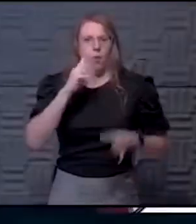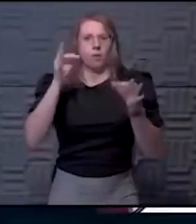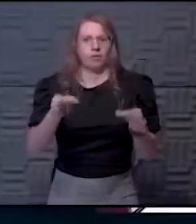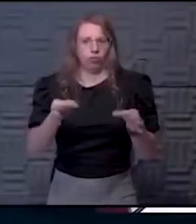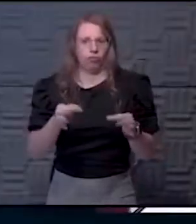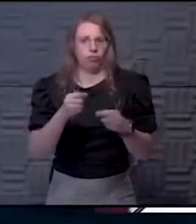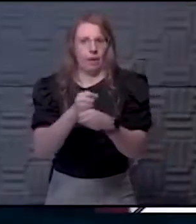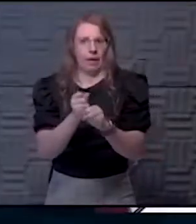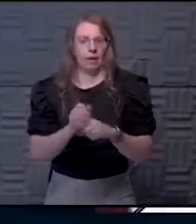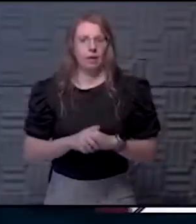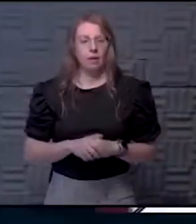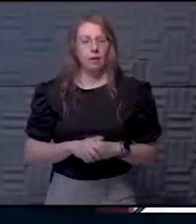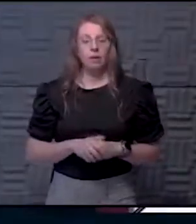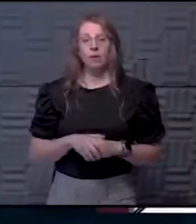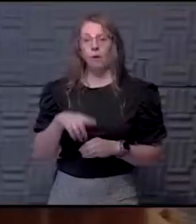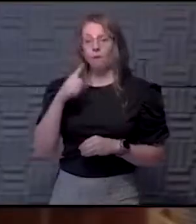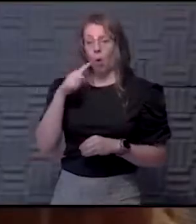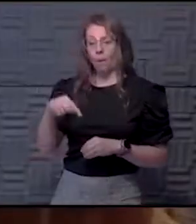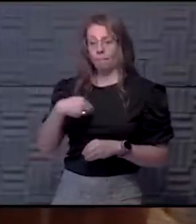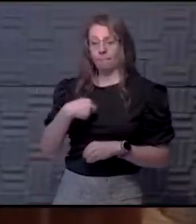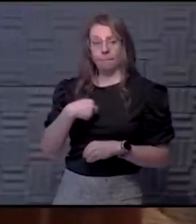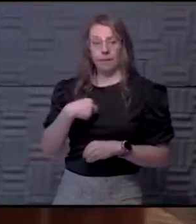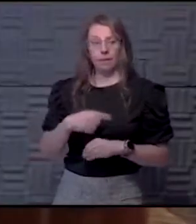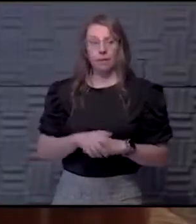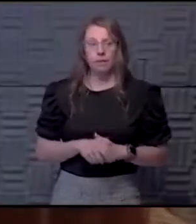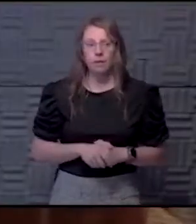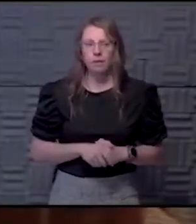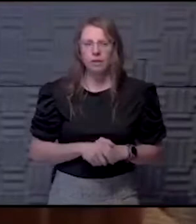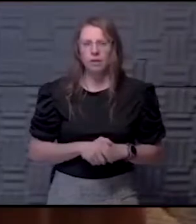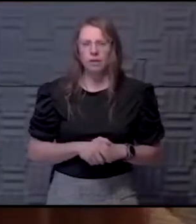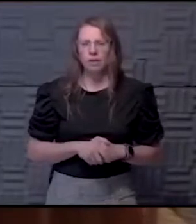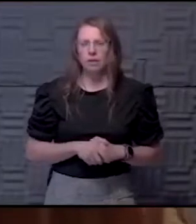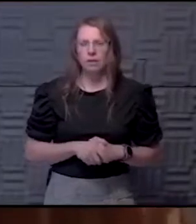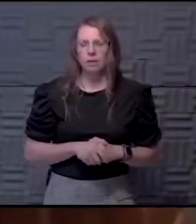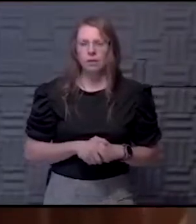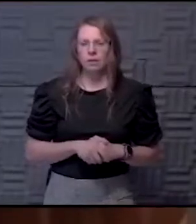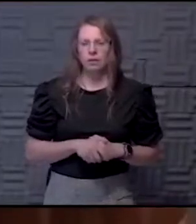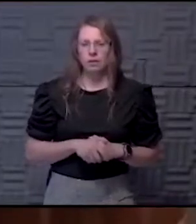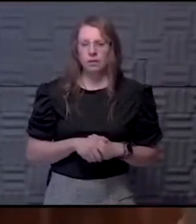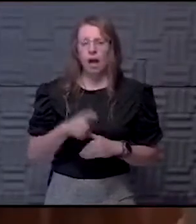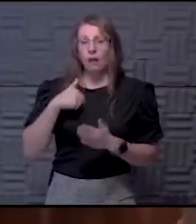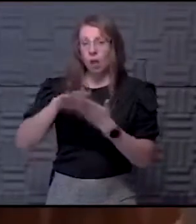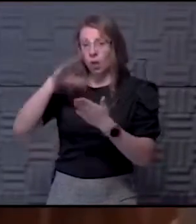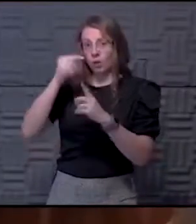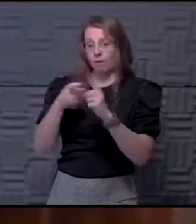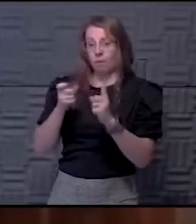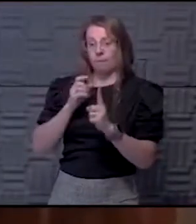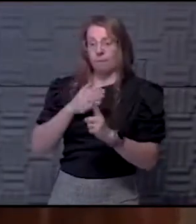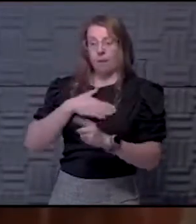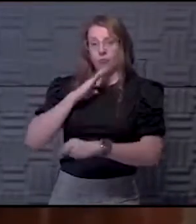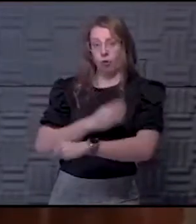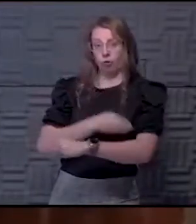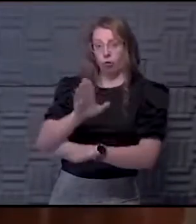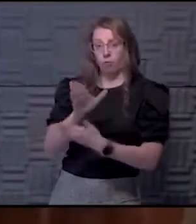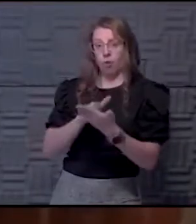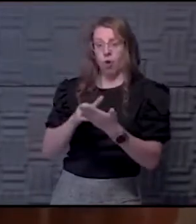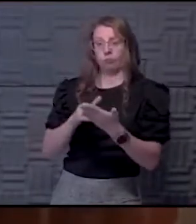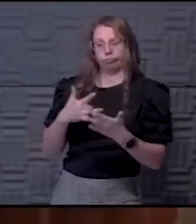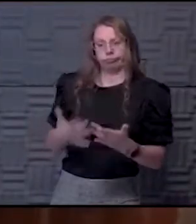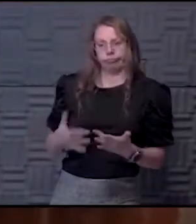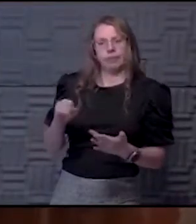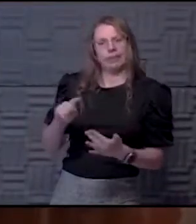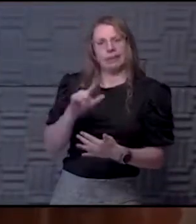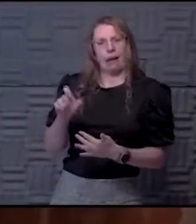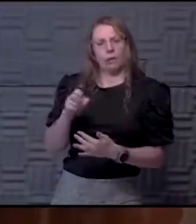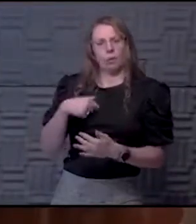I think for me, what I really learned about from my daughter here was the typical style